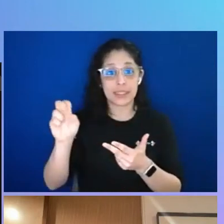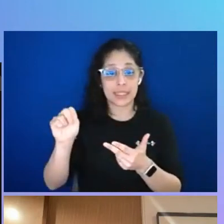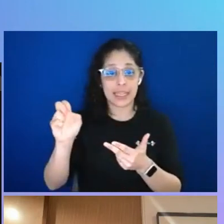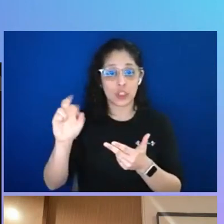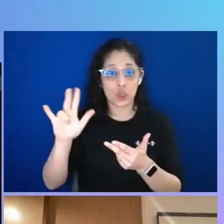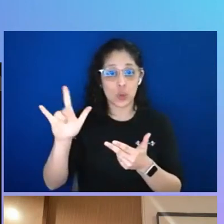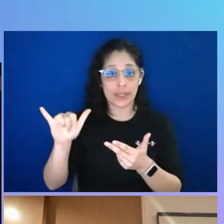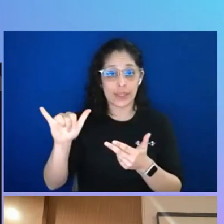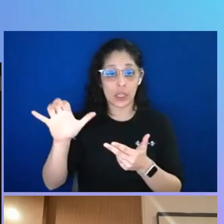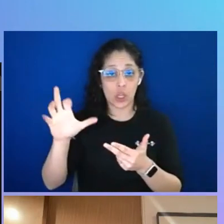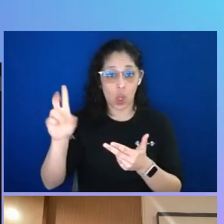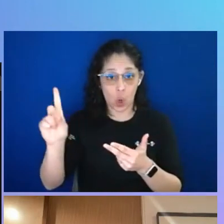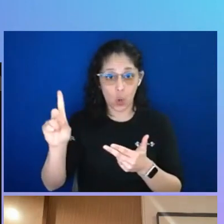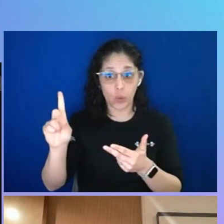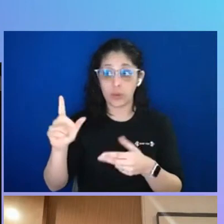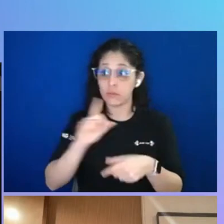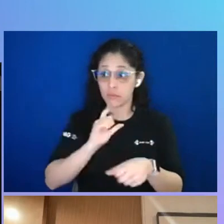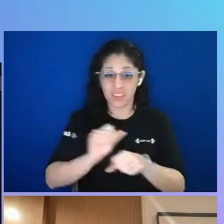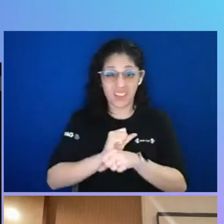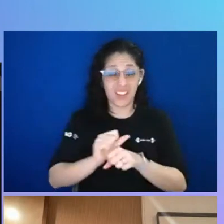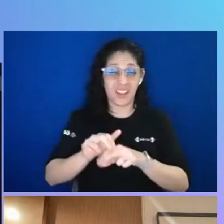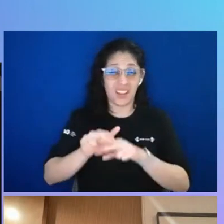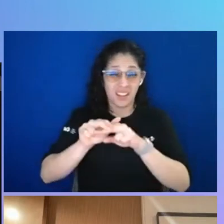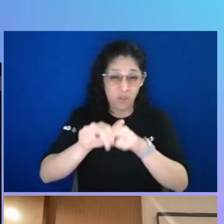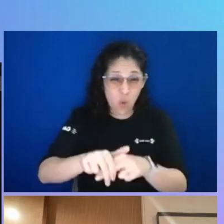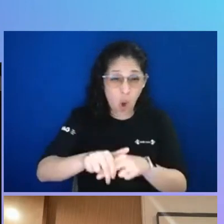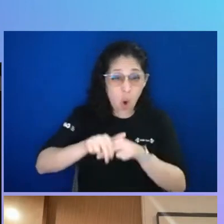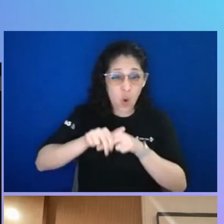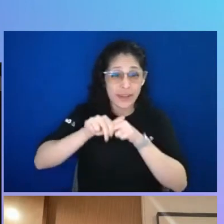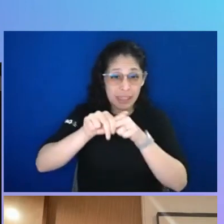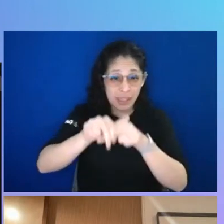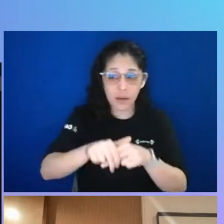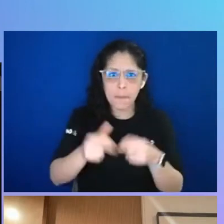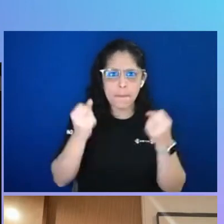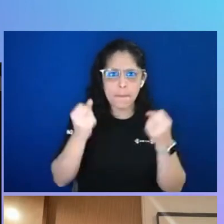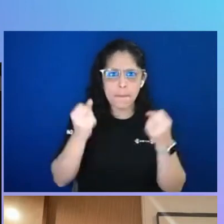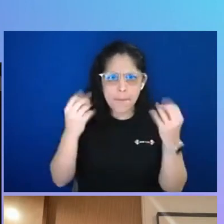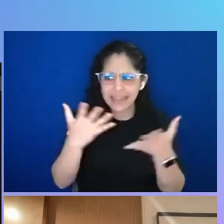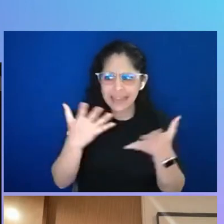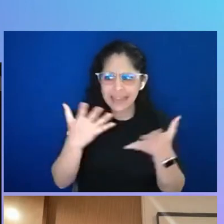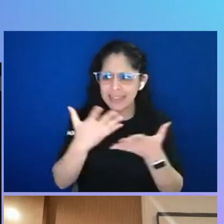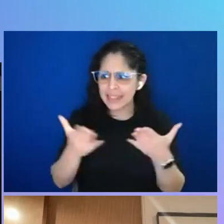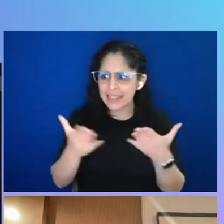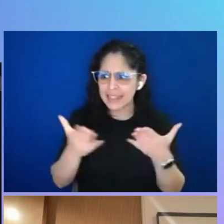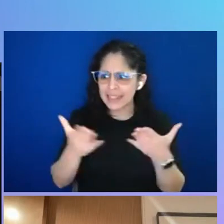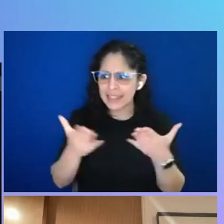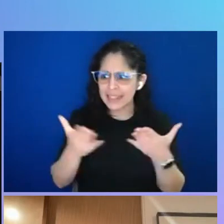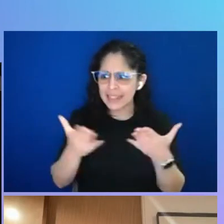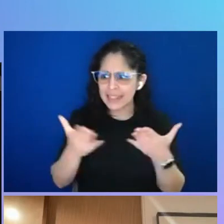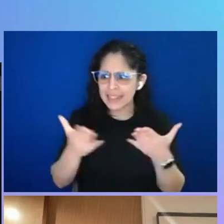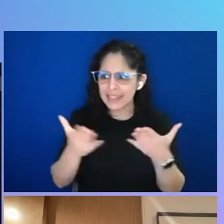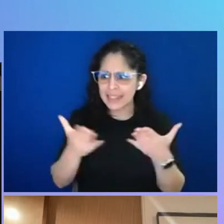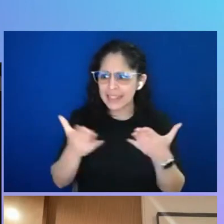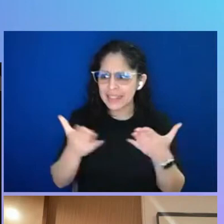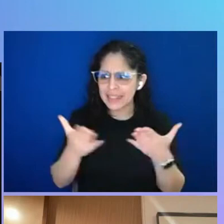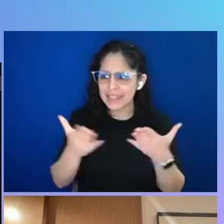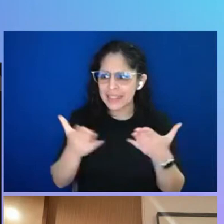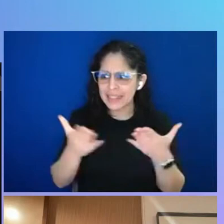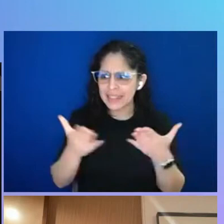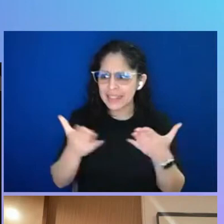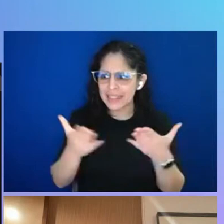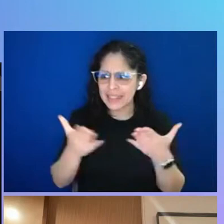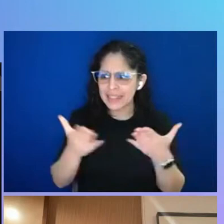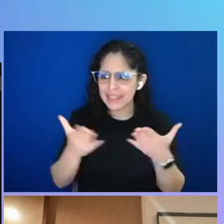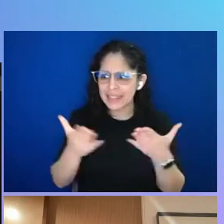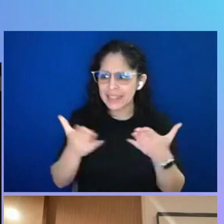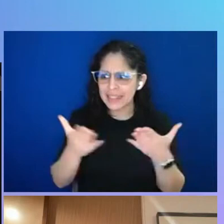an instructor coaching you, various metrics on the screen, either being seen or announced. So